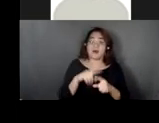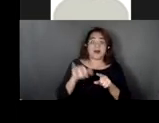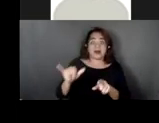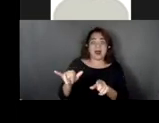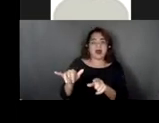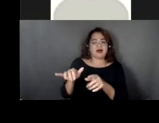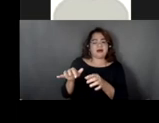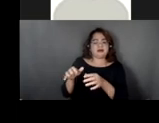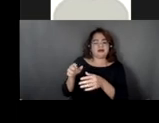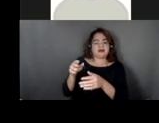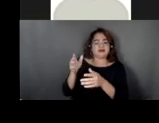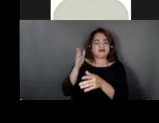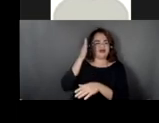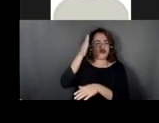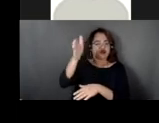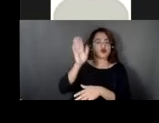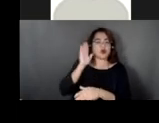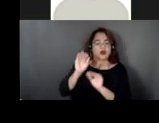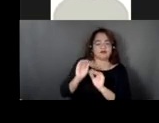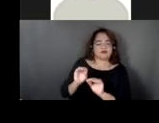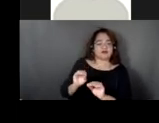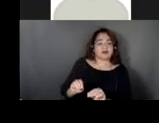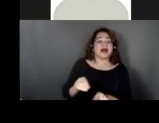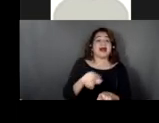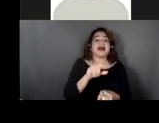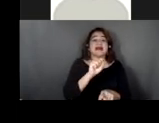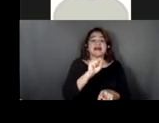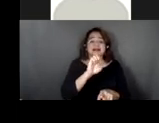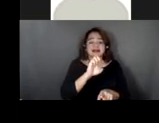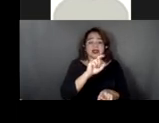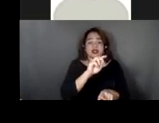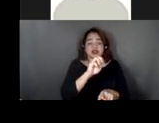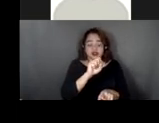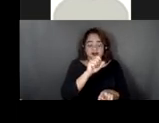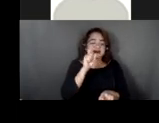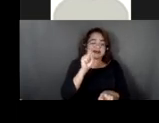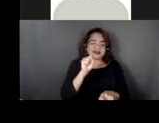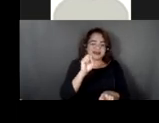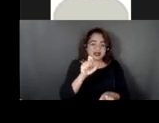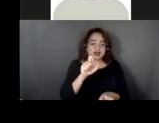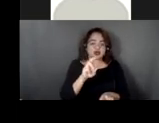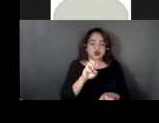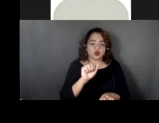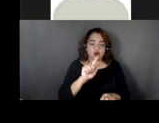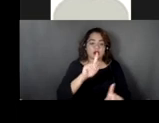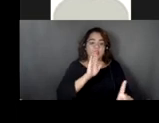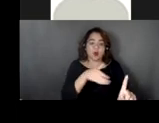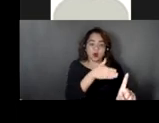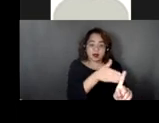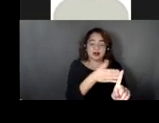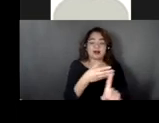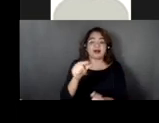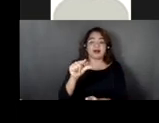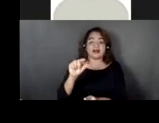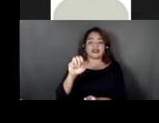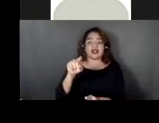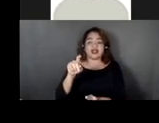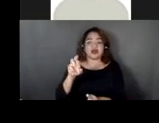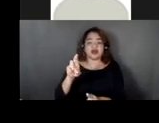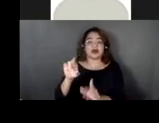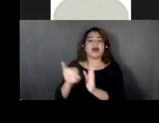UCLA, we have always had sexual orientation and gender identity as part of our specific non-discrimination clause. So that